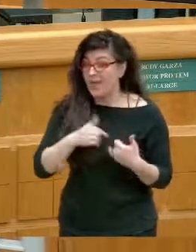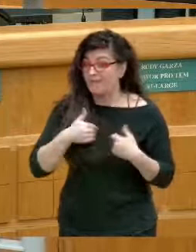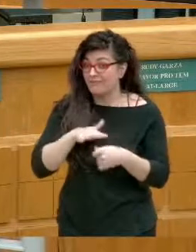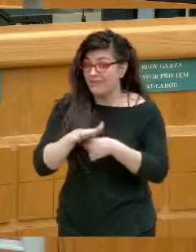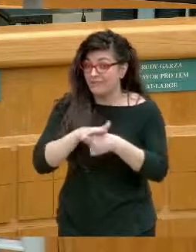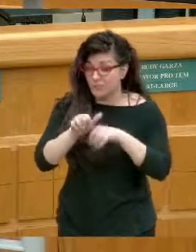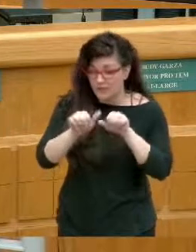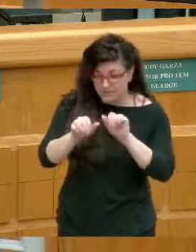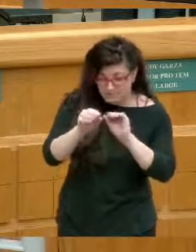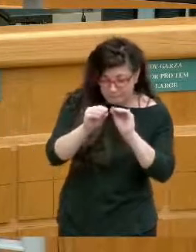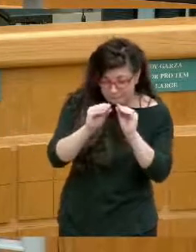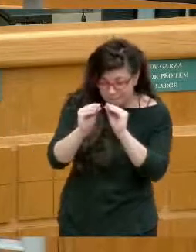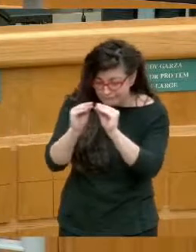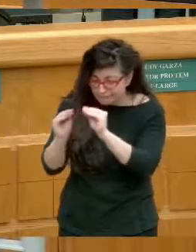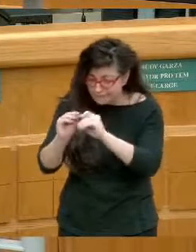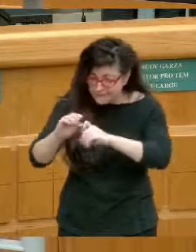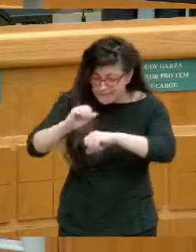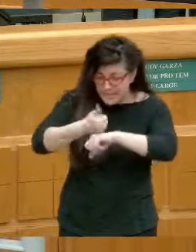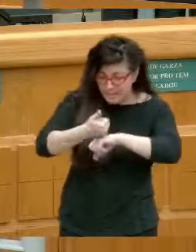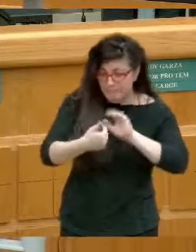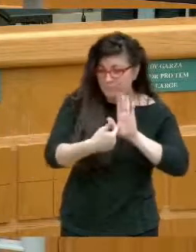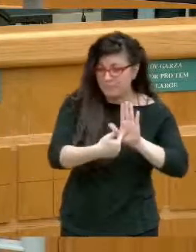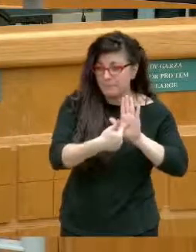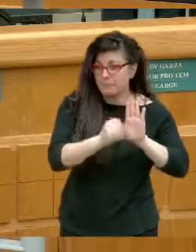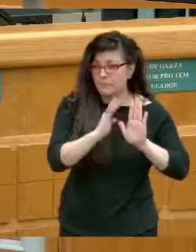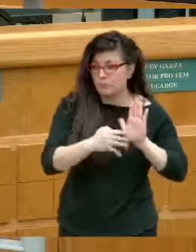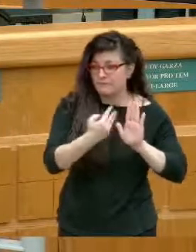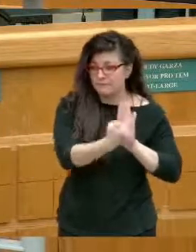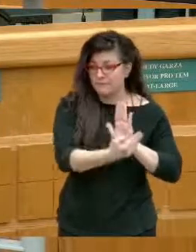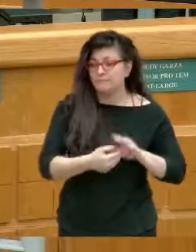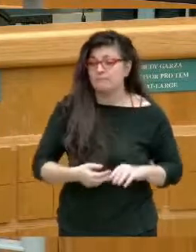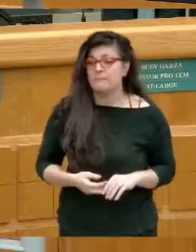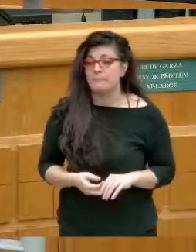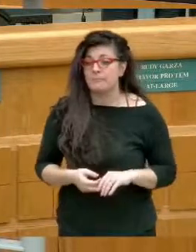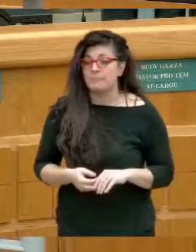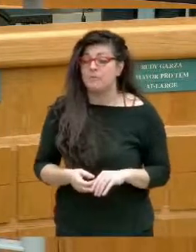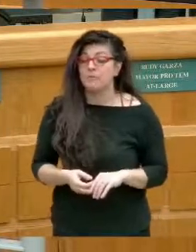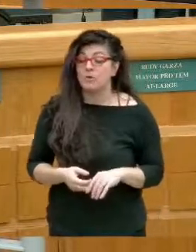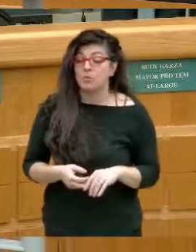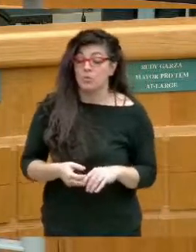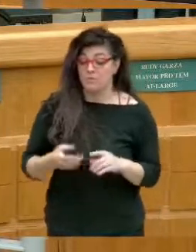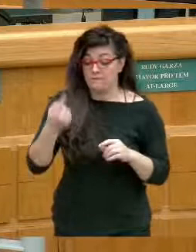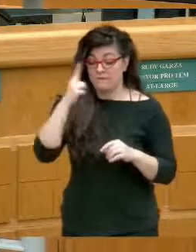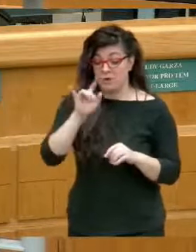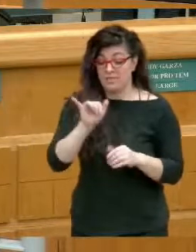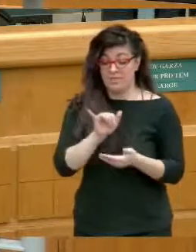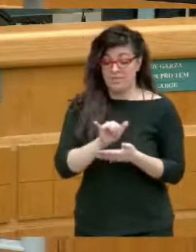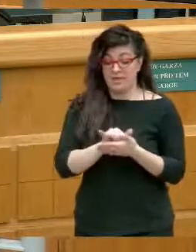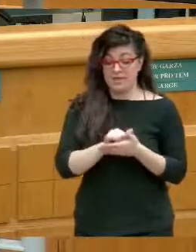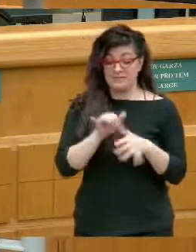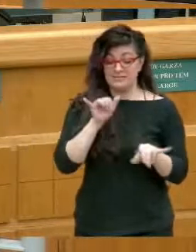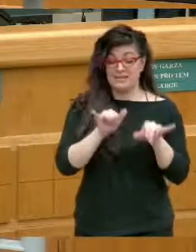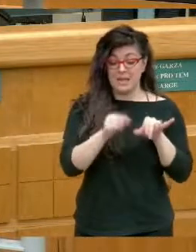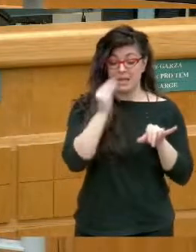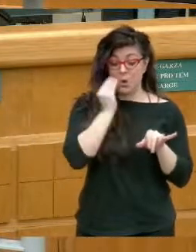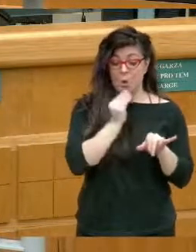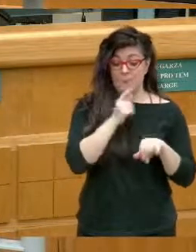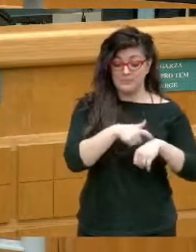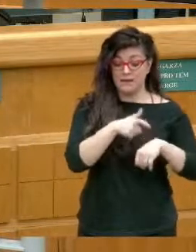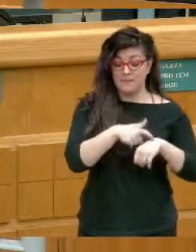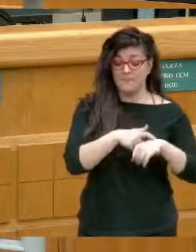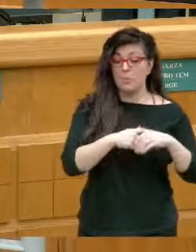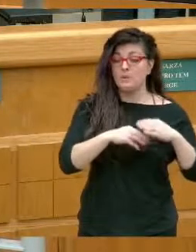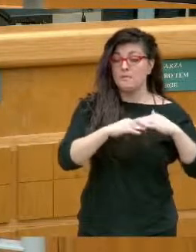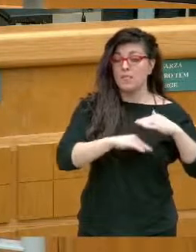when before we were using all of Texas. So during the stay-at-home period, we're estimated to be below